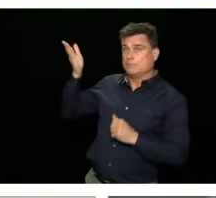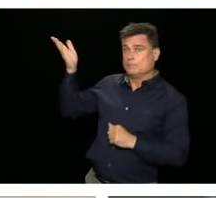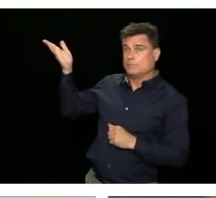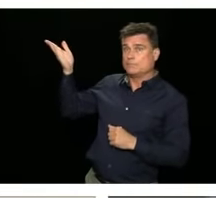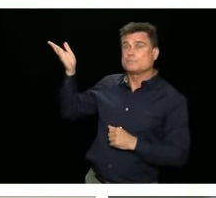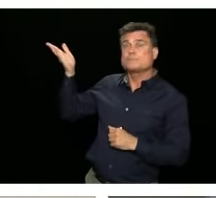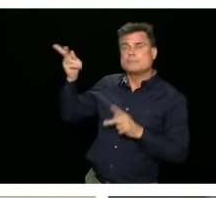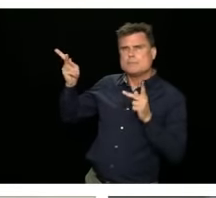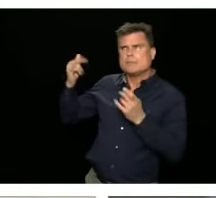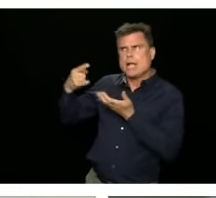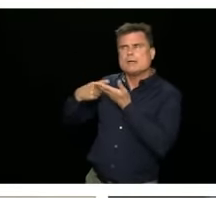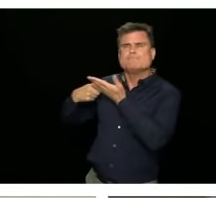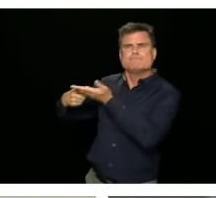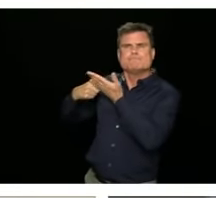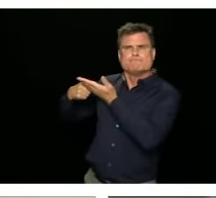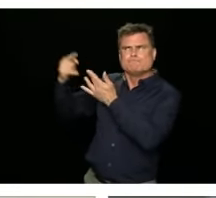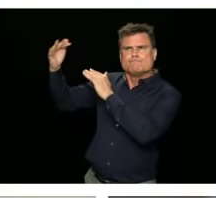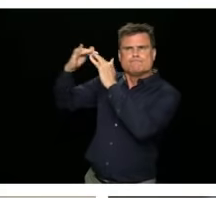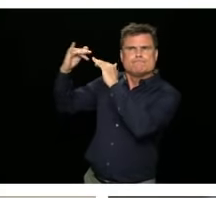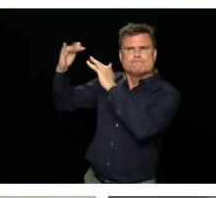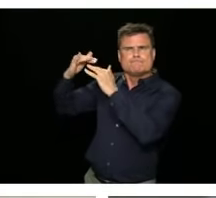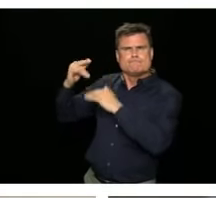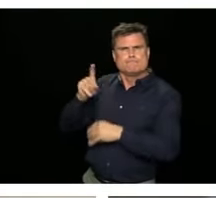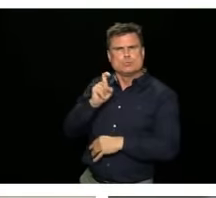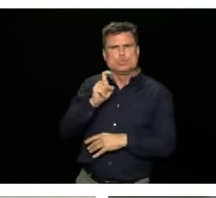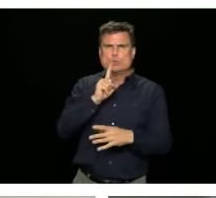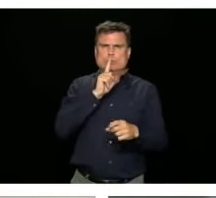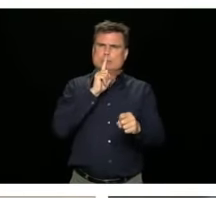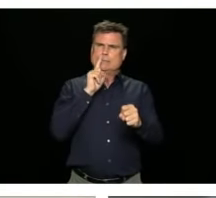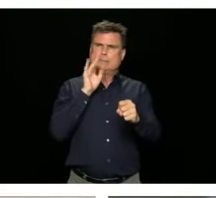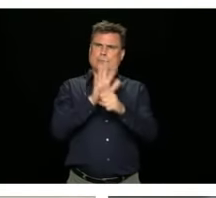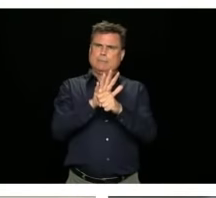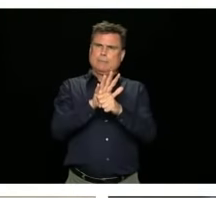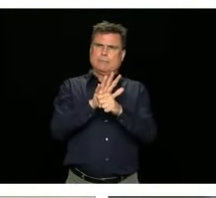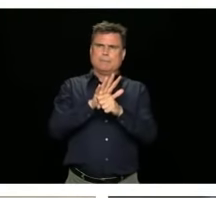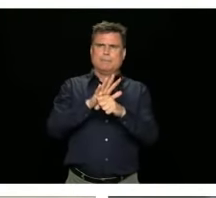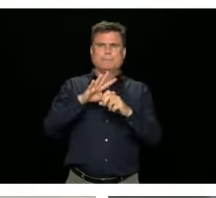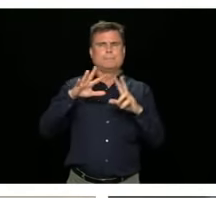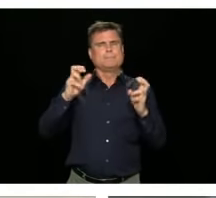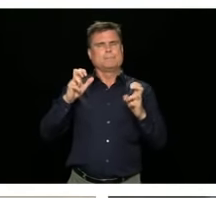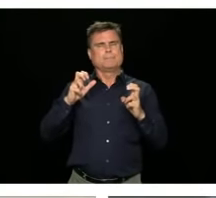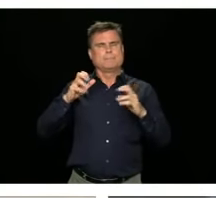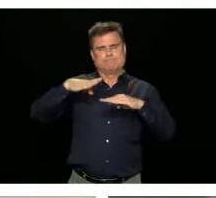And whether or not those conversations will happen here as well is yet to be seen. So,